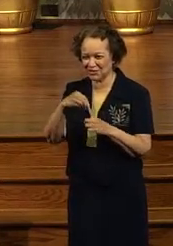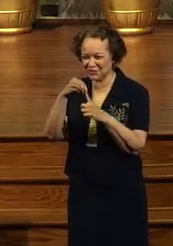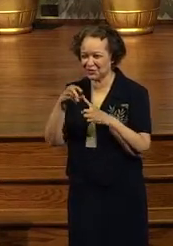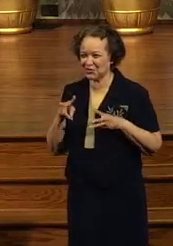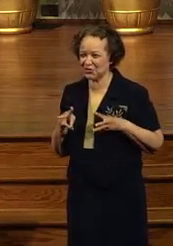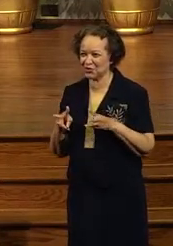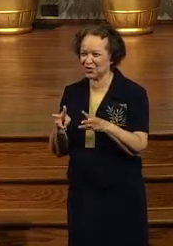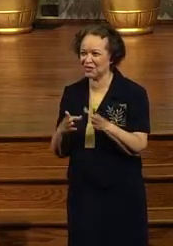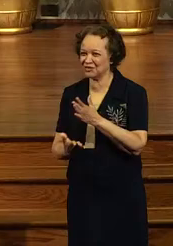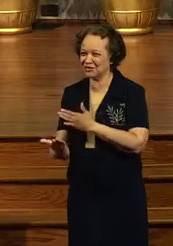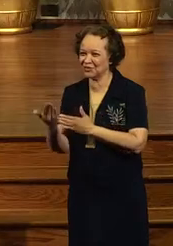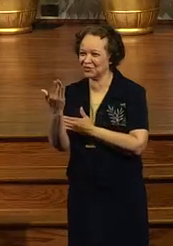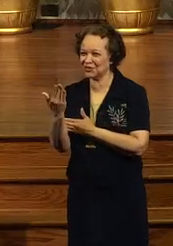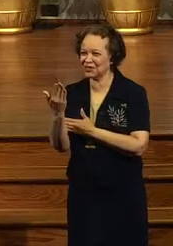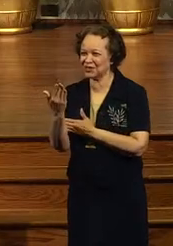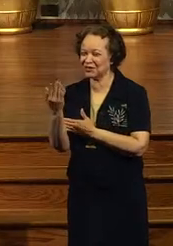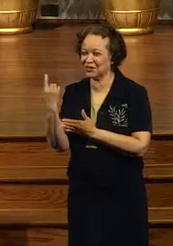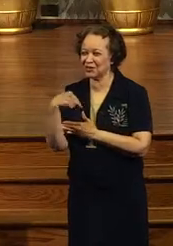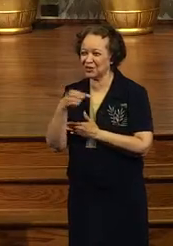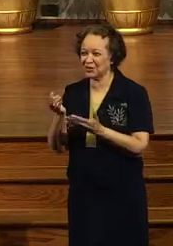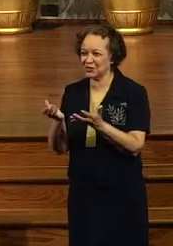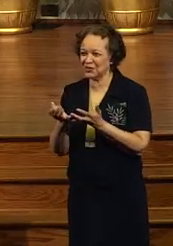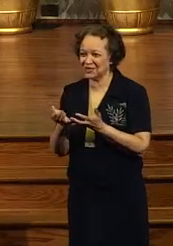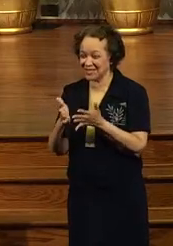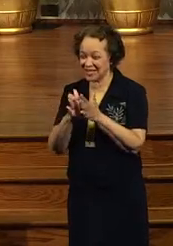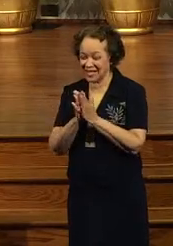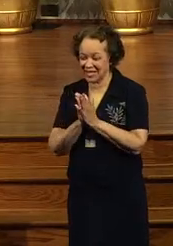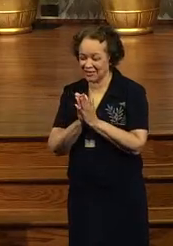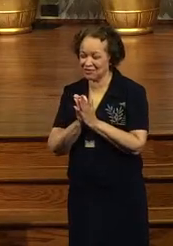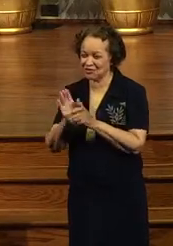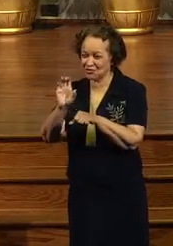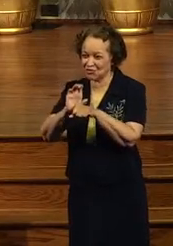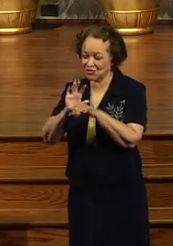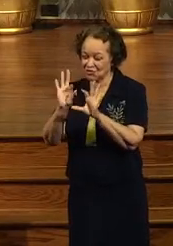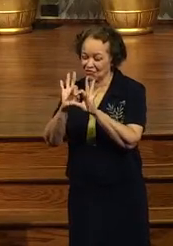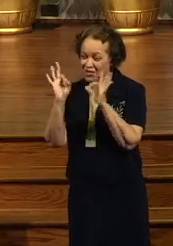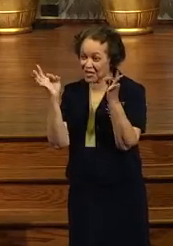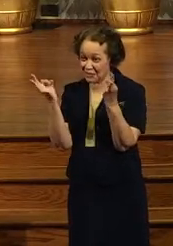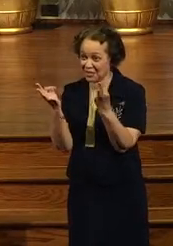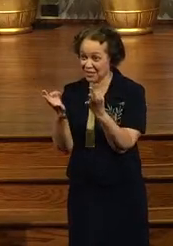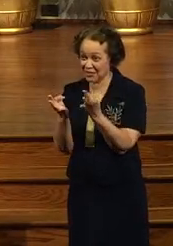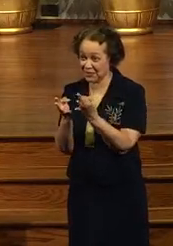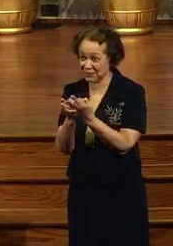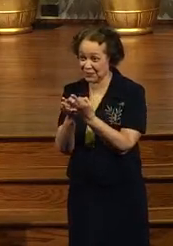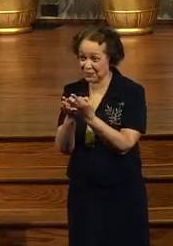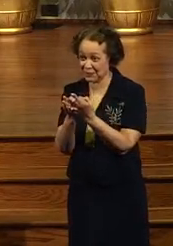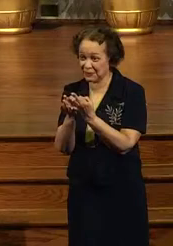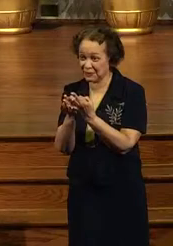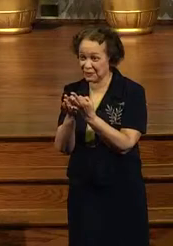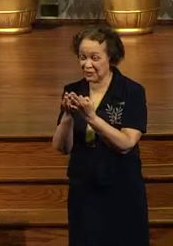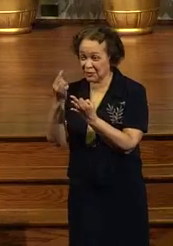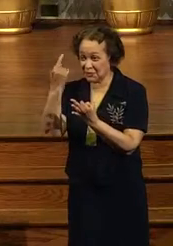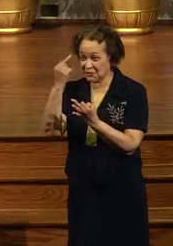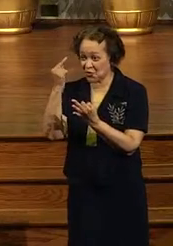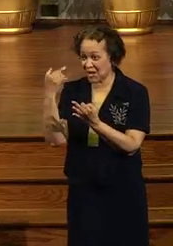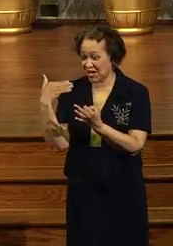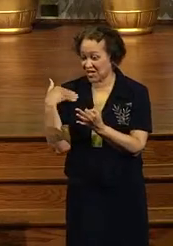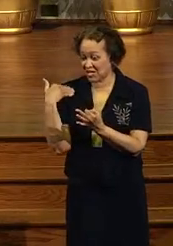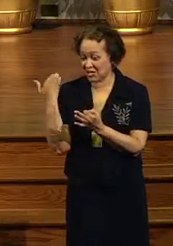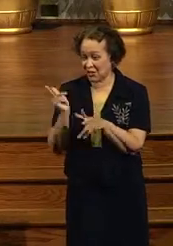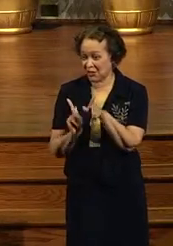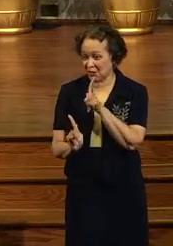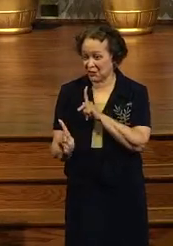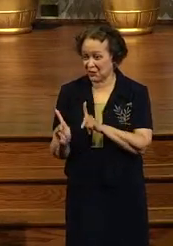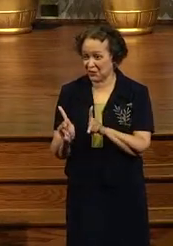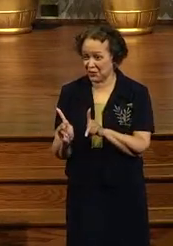This morning, we want to ask our church family to put your hearts and hands together for our young people. We don't